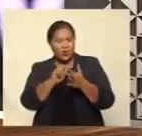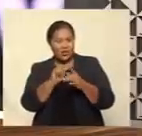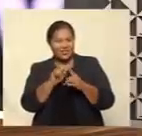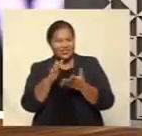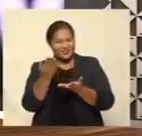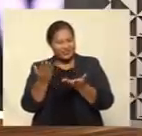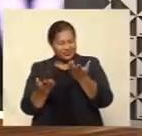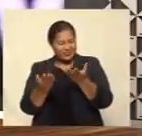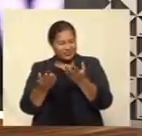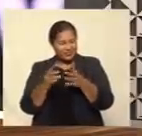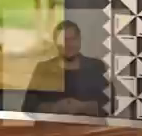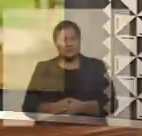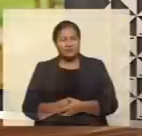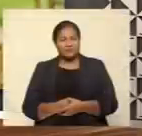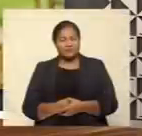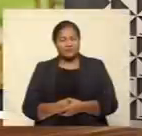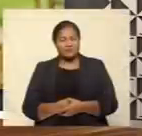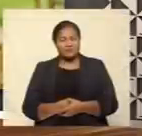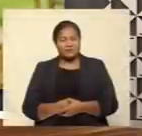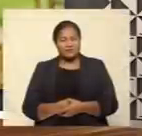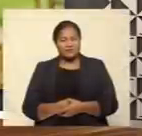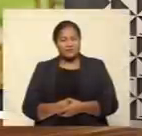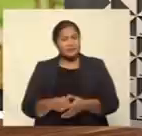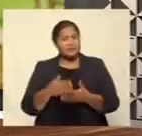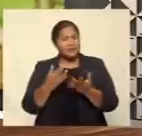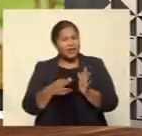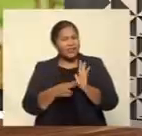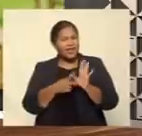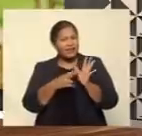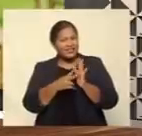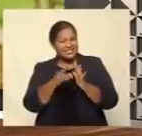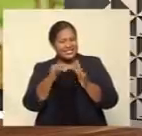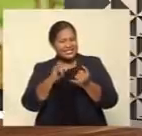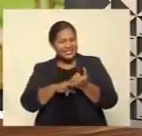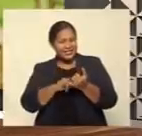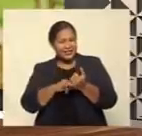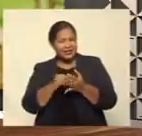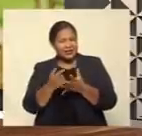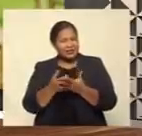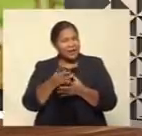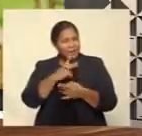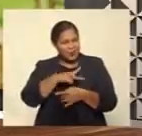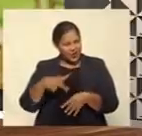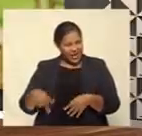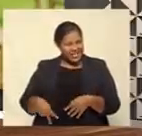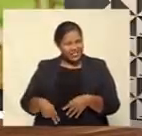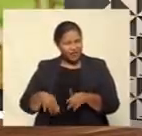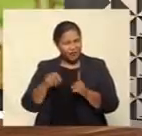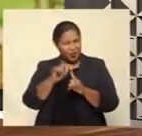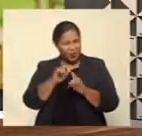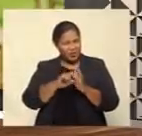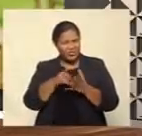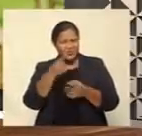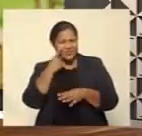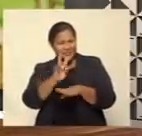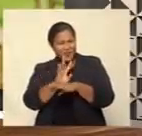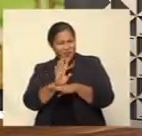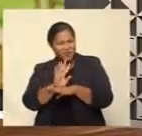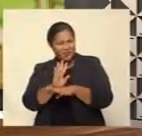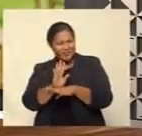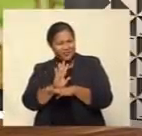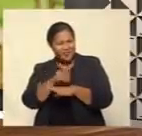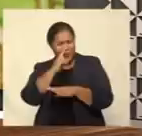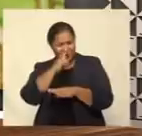4 games of the season remaining. Now, if you've seen the film Prince of Persia, you might remember a scene from the movie that had people riding